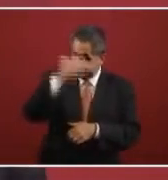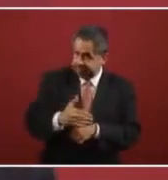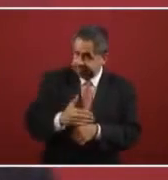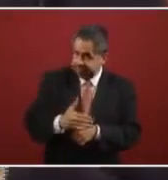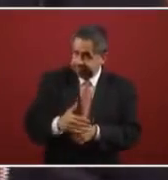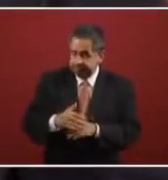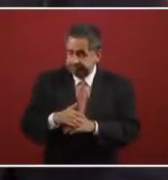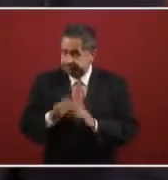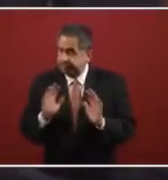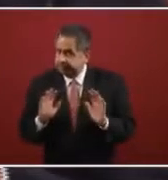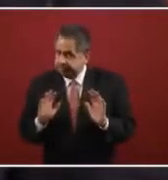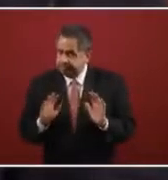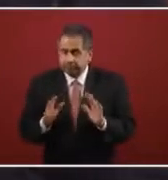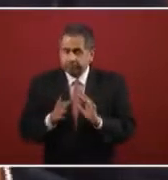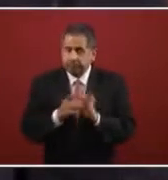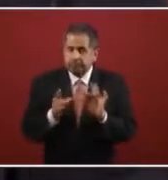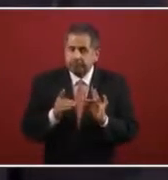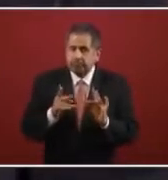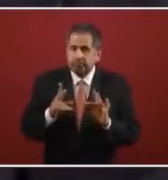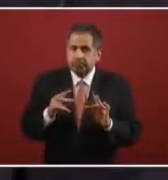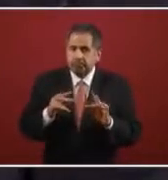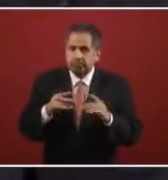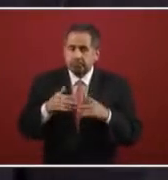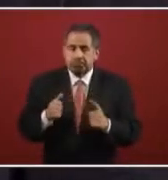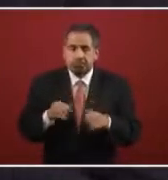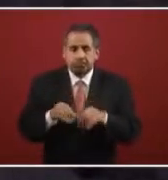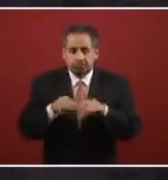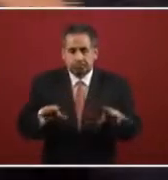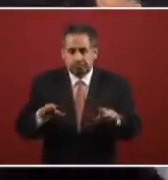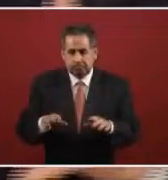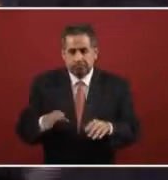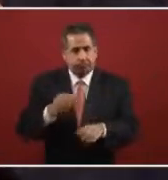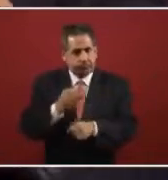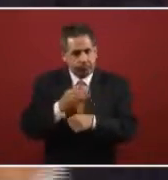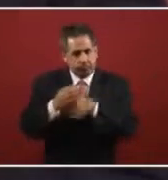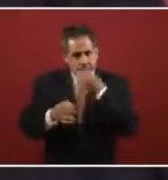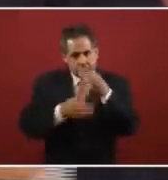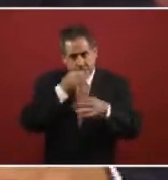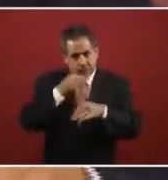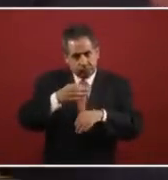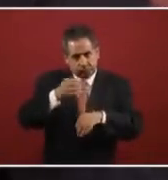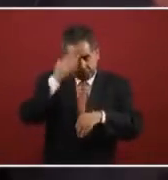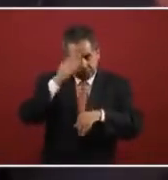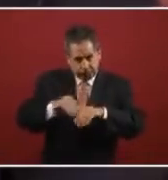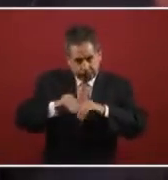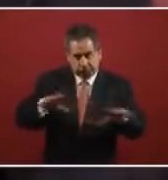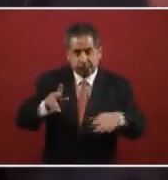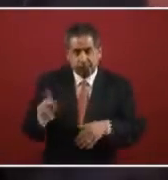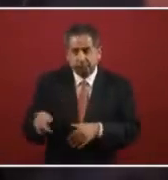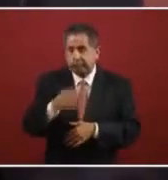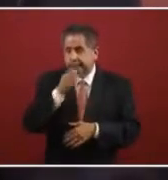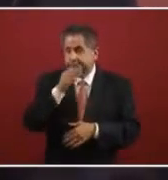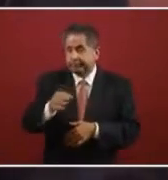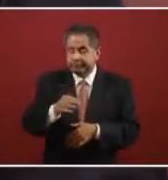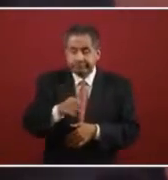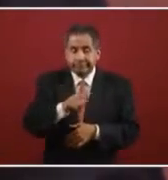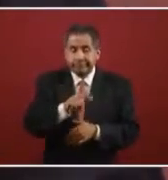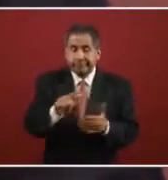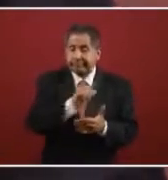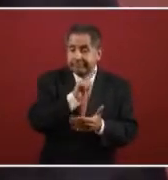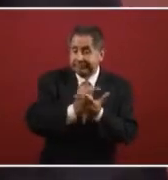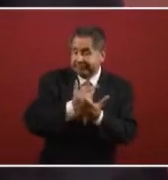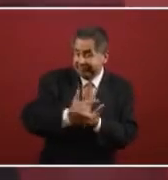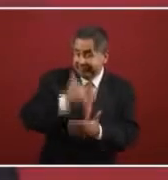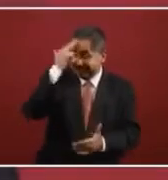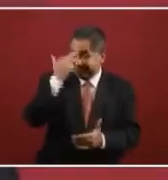veces because sometimes no llega la the información information a todos los doesn't get to pueblos, all the que people, se sepa que es delito to let you grave